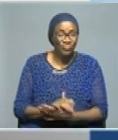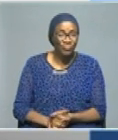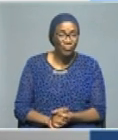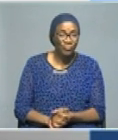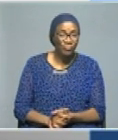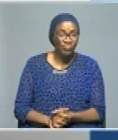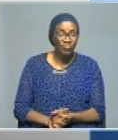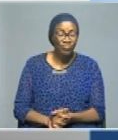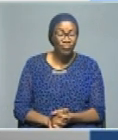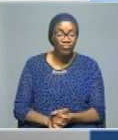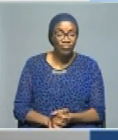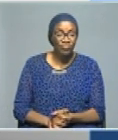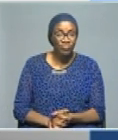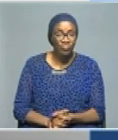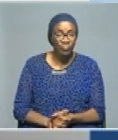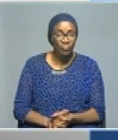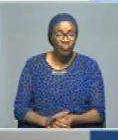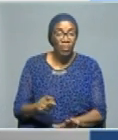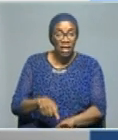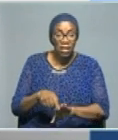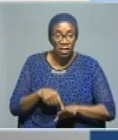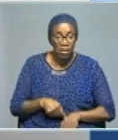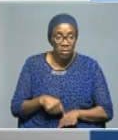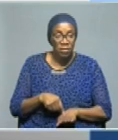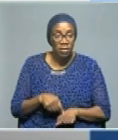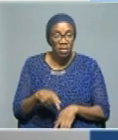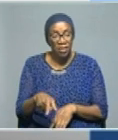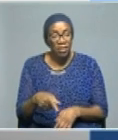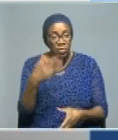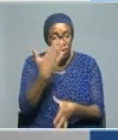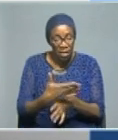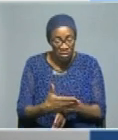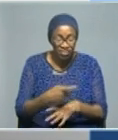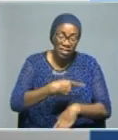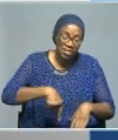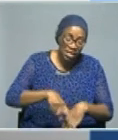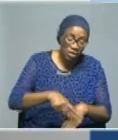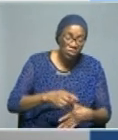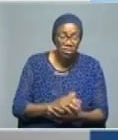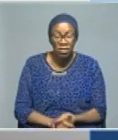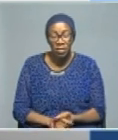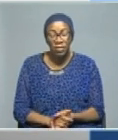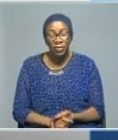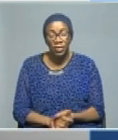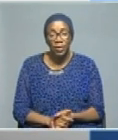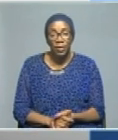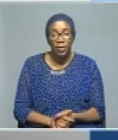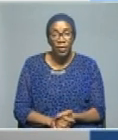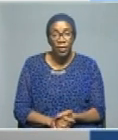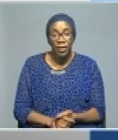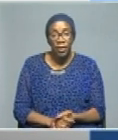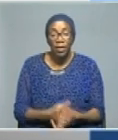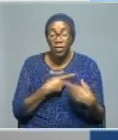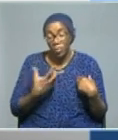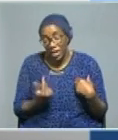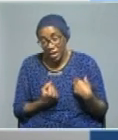Yesterday we had some activities that were more outside activities, reception, dinner for all